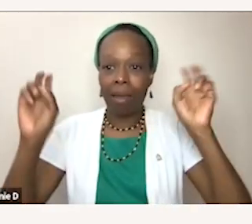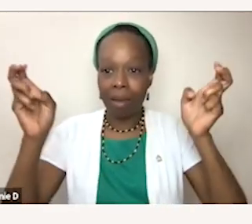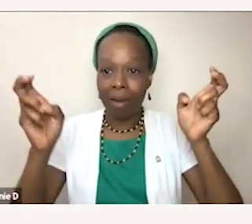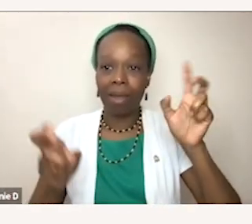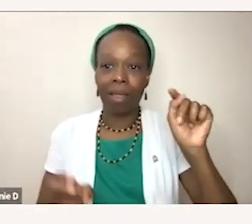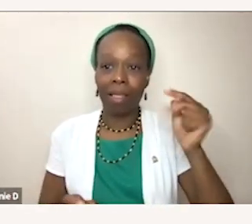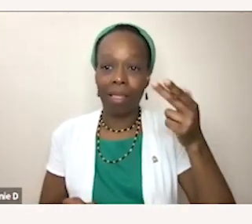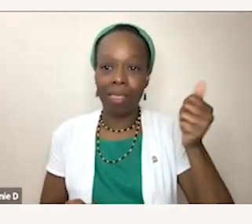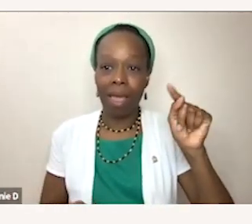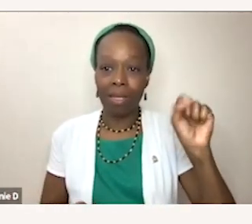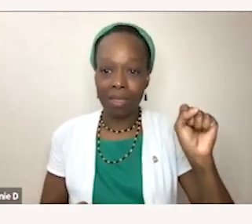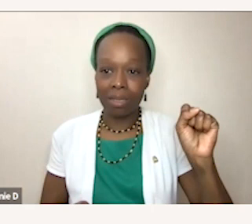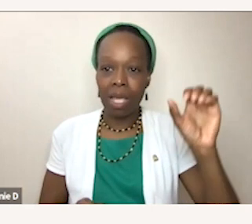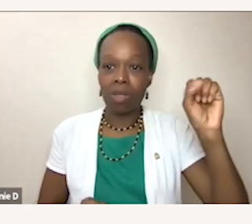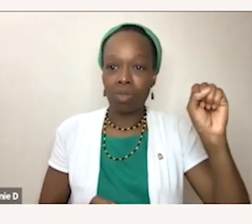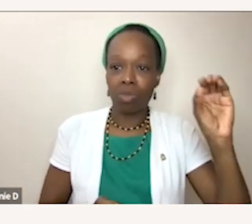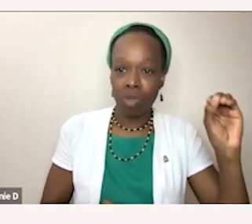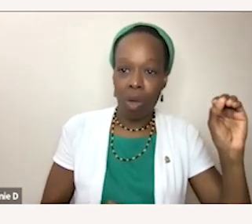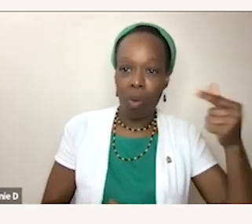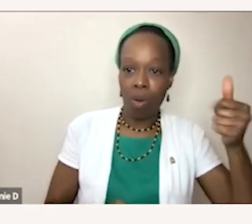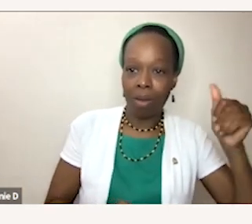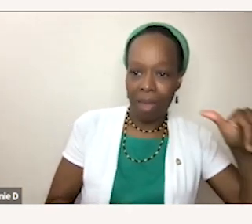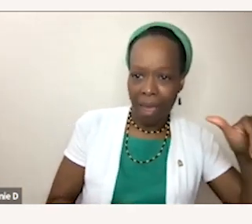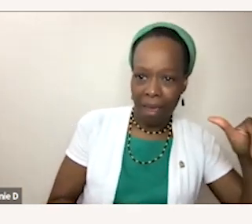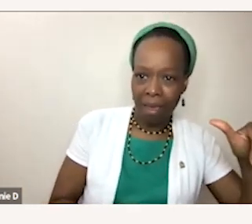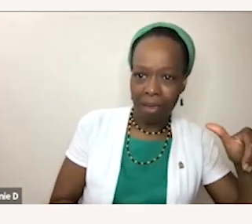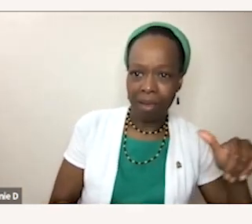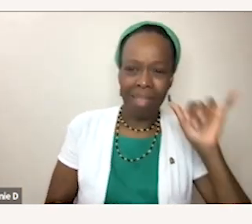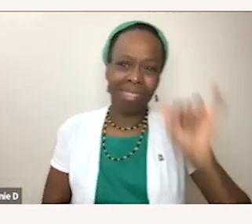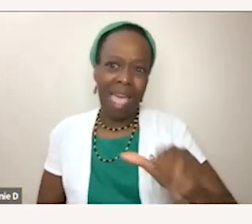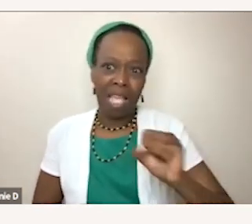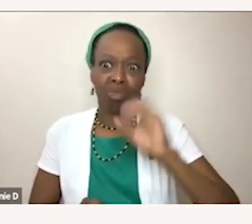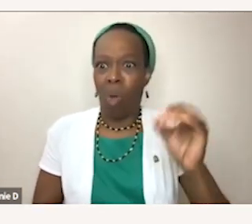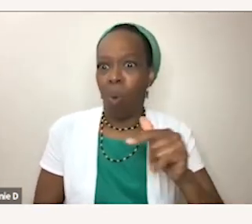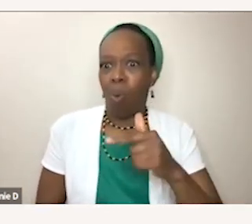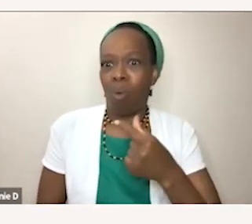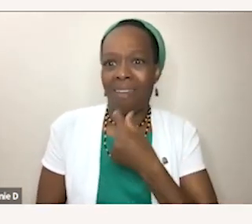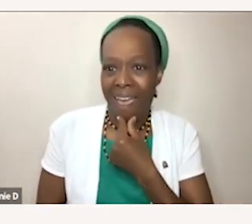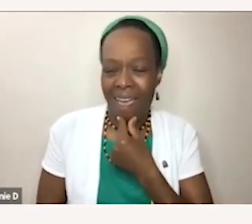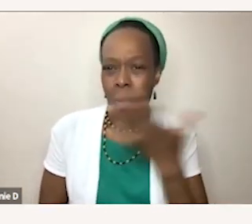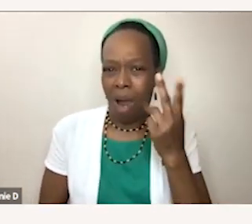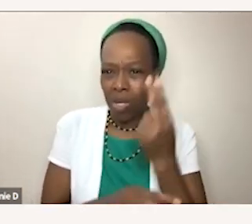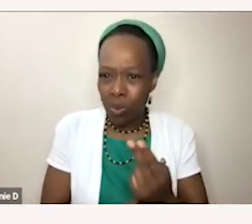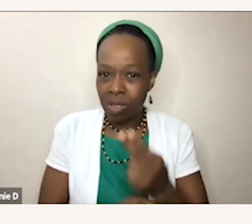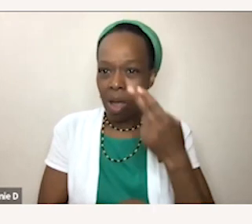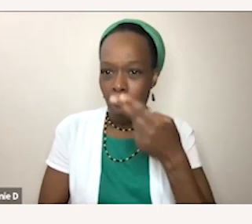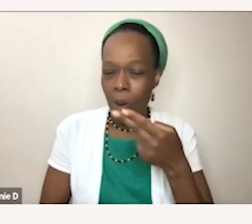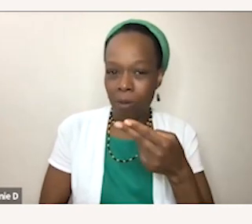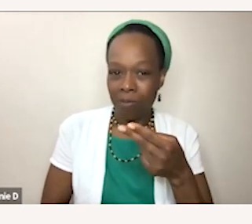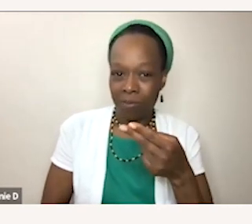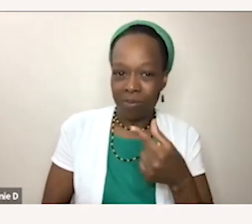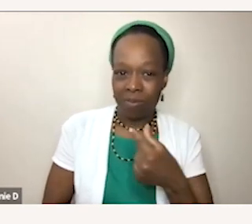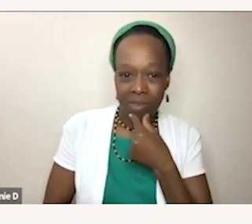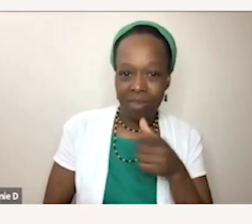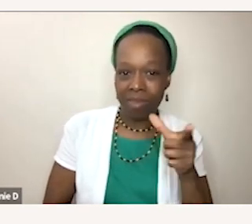Because why are you using homosexuality to express something negative? Okay, so in that same breath of